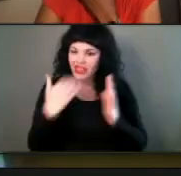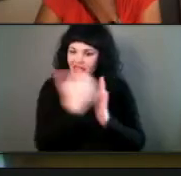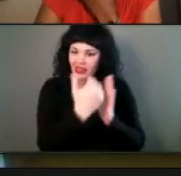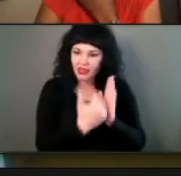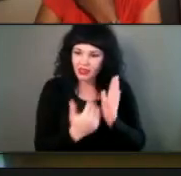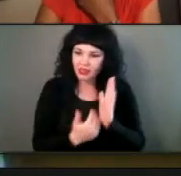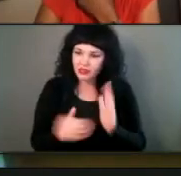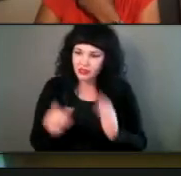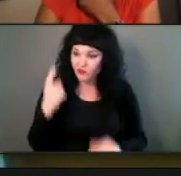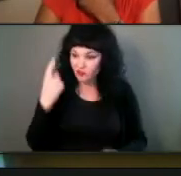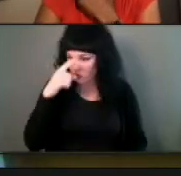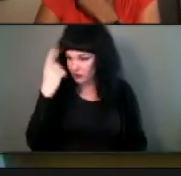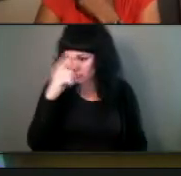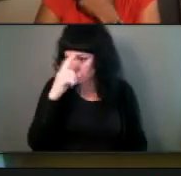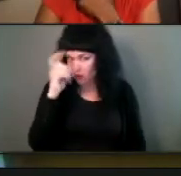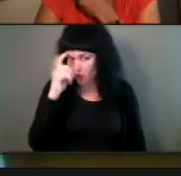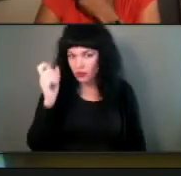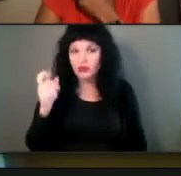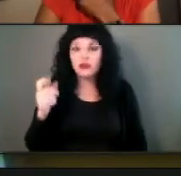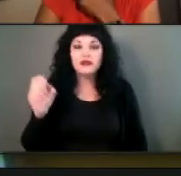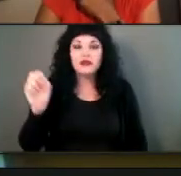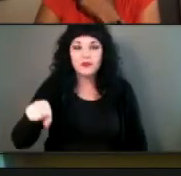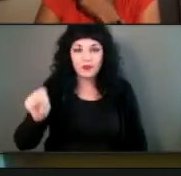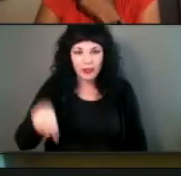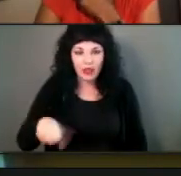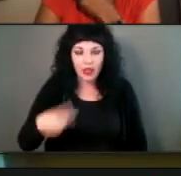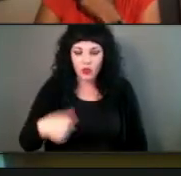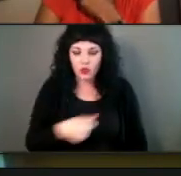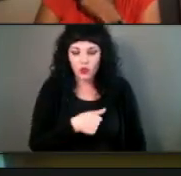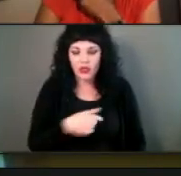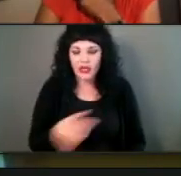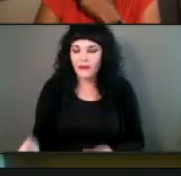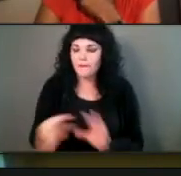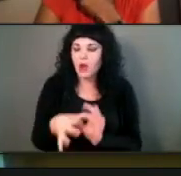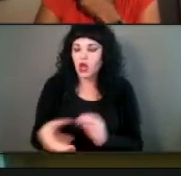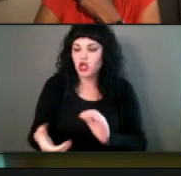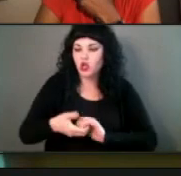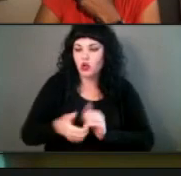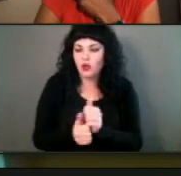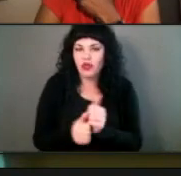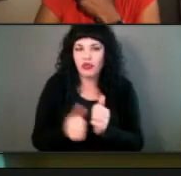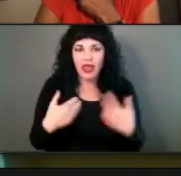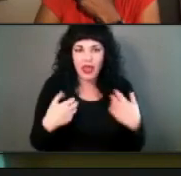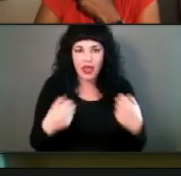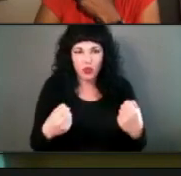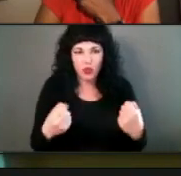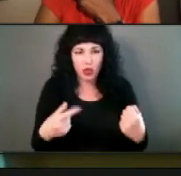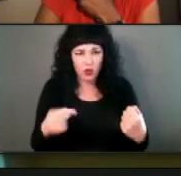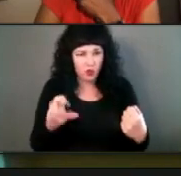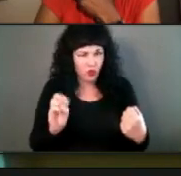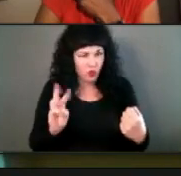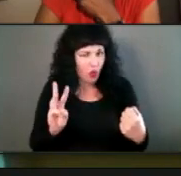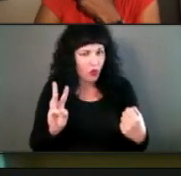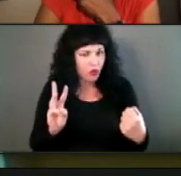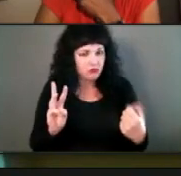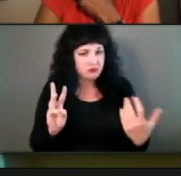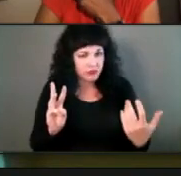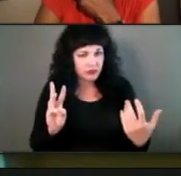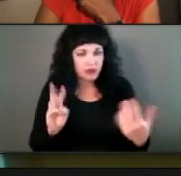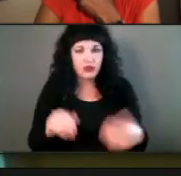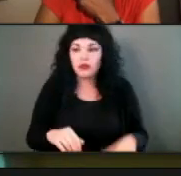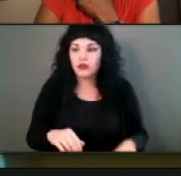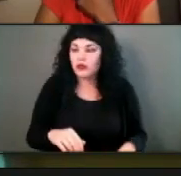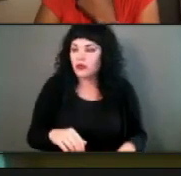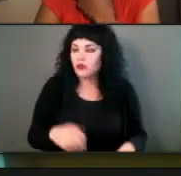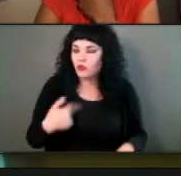partnered with Help Me Grow Michigan to be able to gather data about which providers are open and which ones are closed,